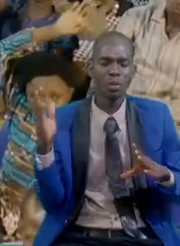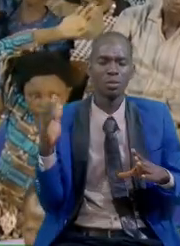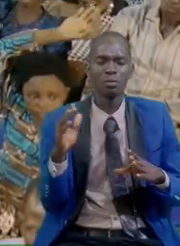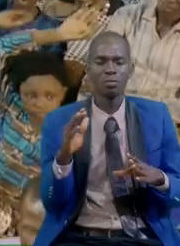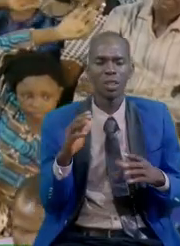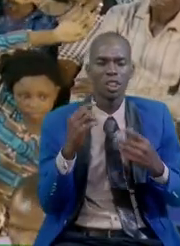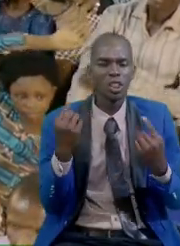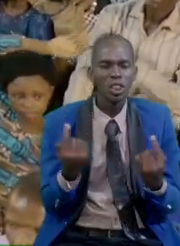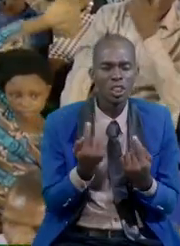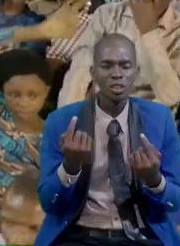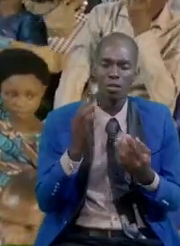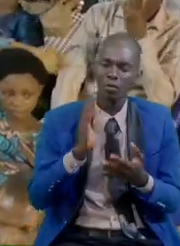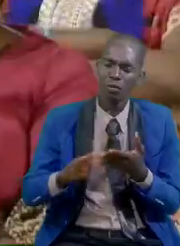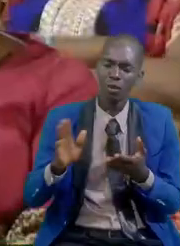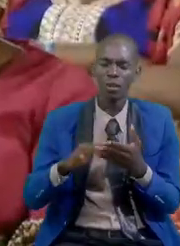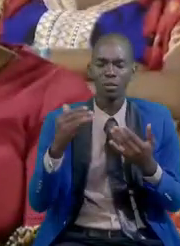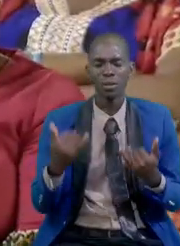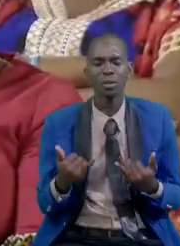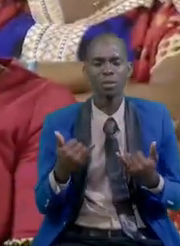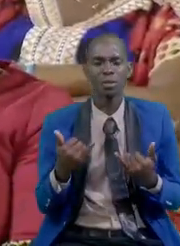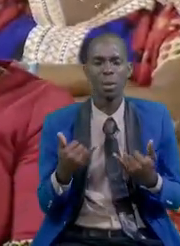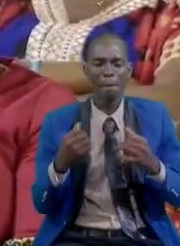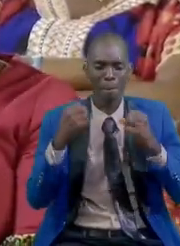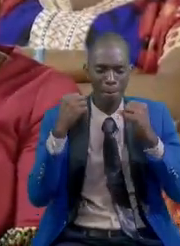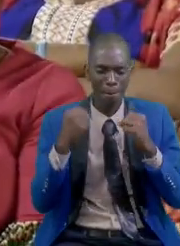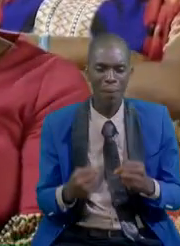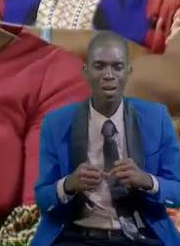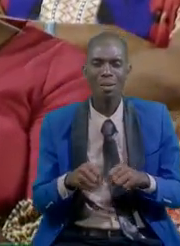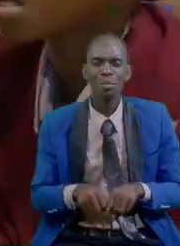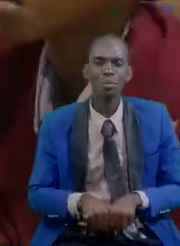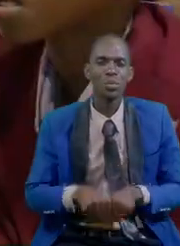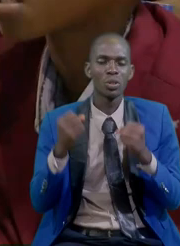Sin forgiven. Power broken.